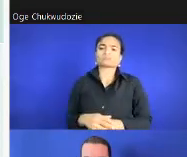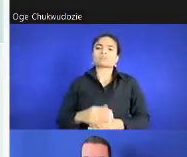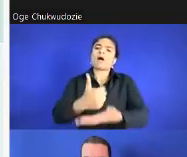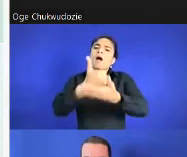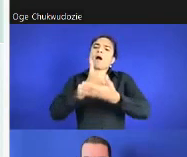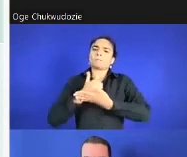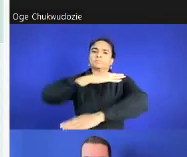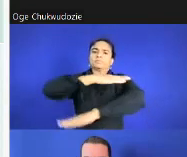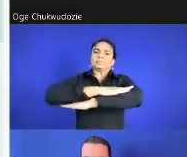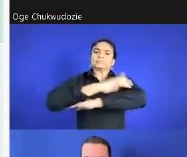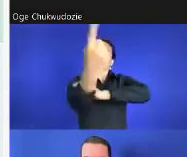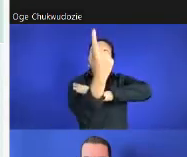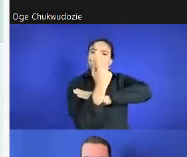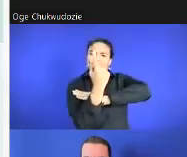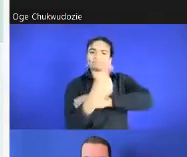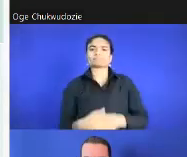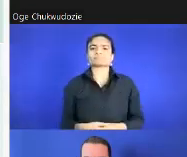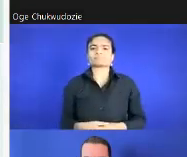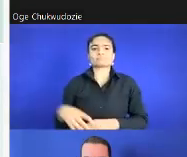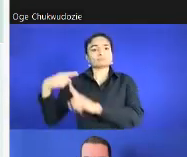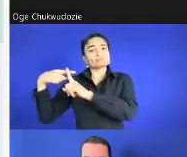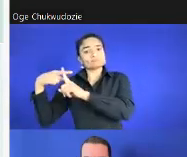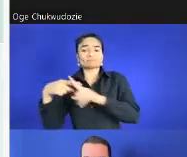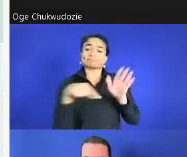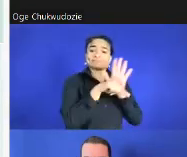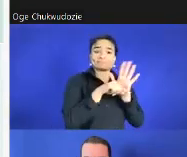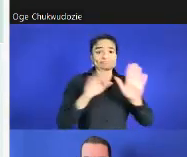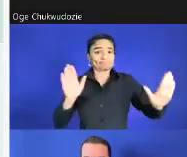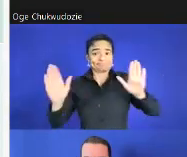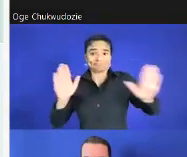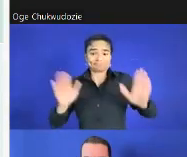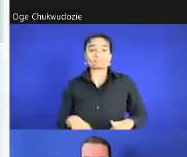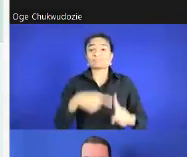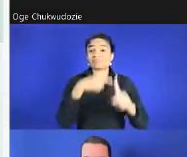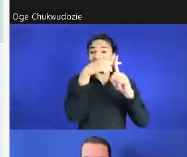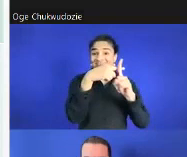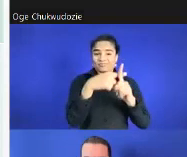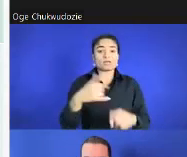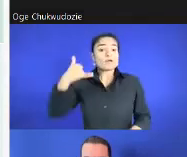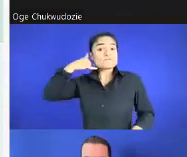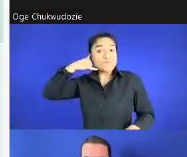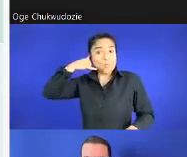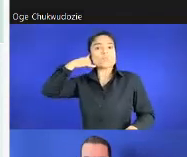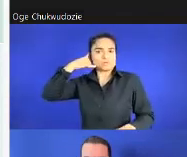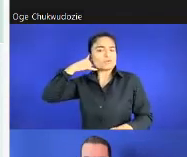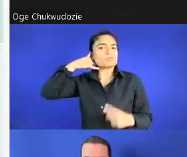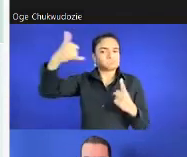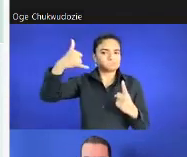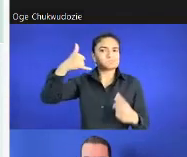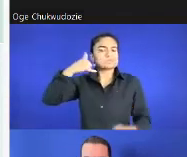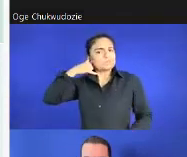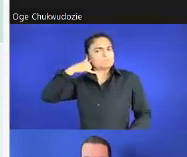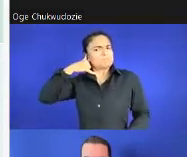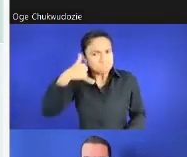you're directly in contact with someone from the organization. Okay, and it provides anonymous